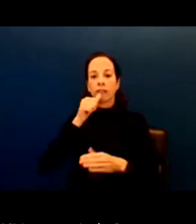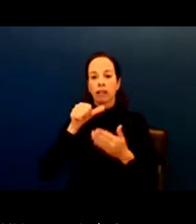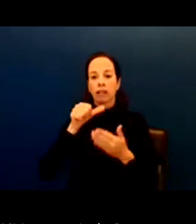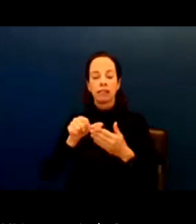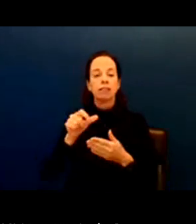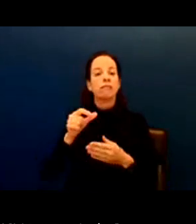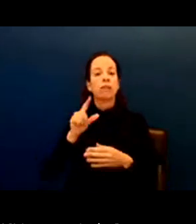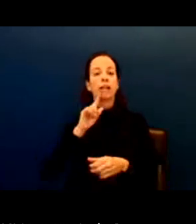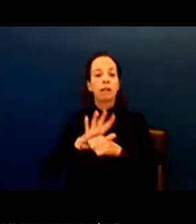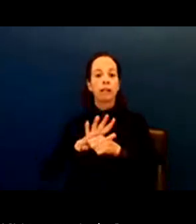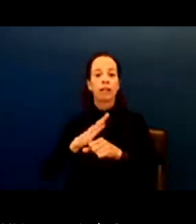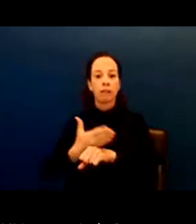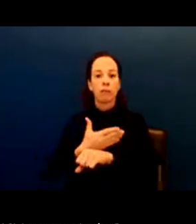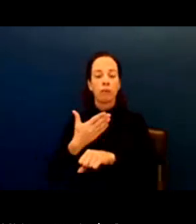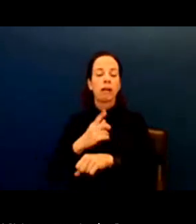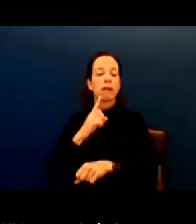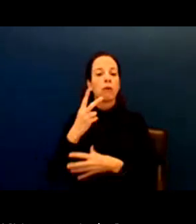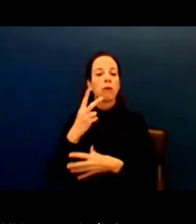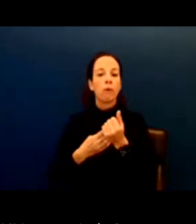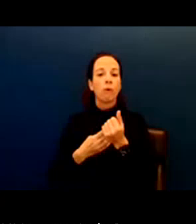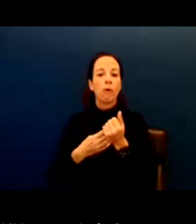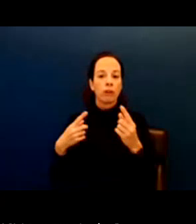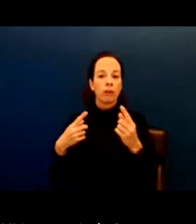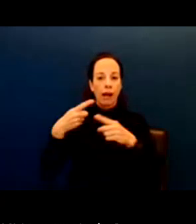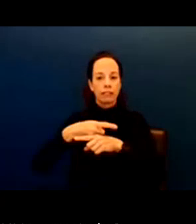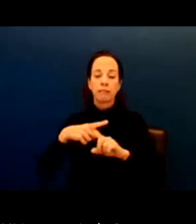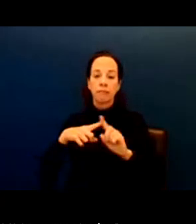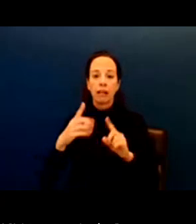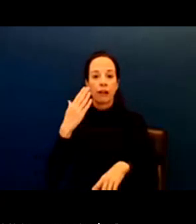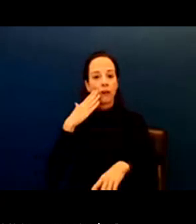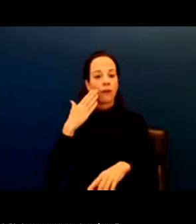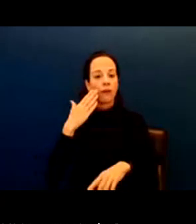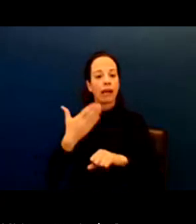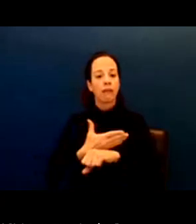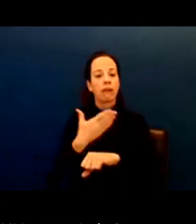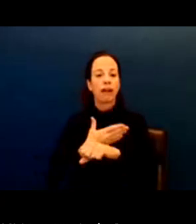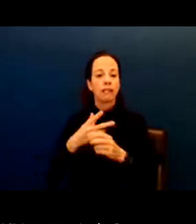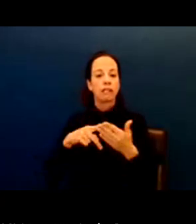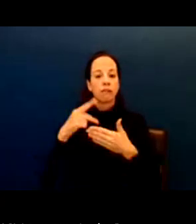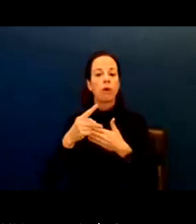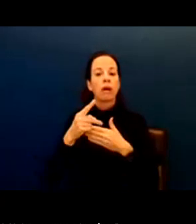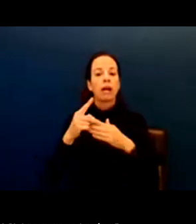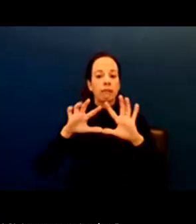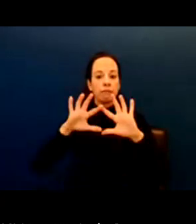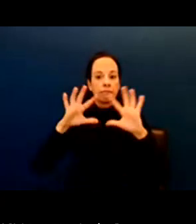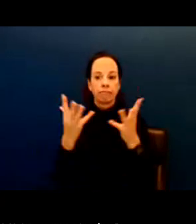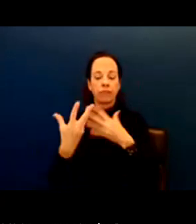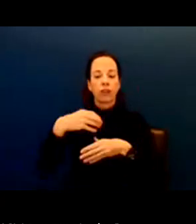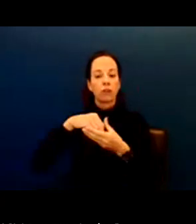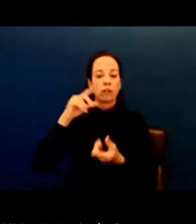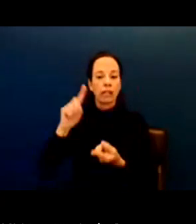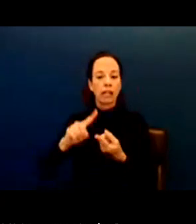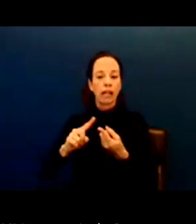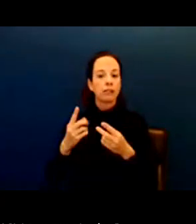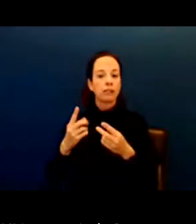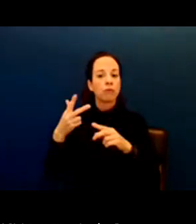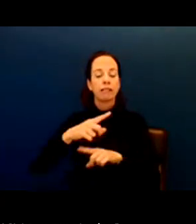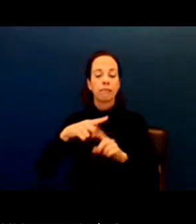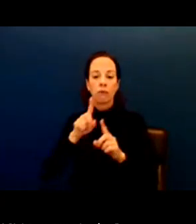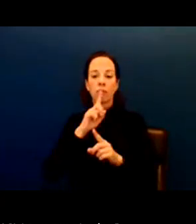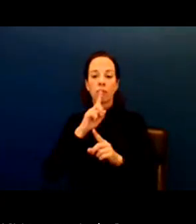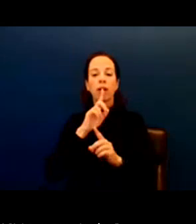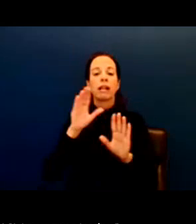proposed alternate crossings. Although the revised Trade Corridor Enhancement Program scope includes fewer crossings, it targets